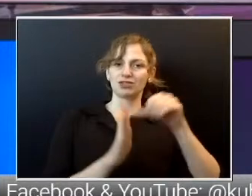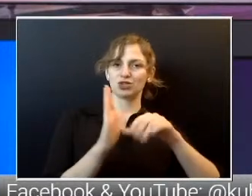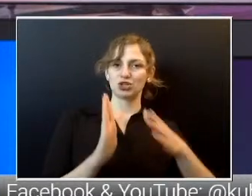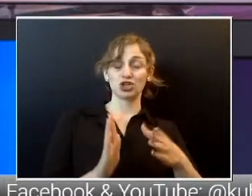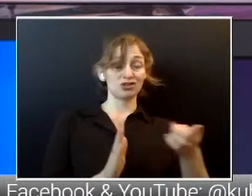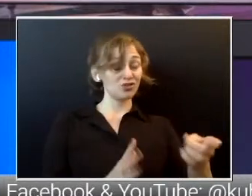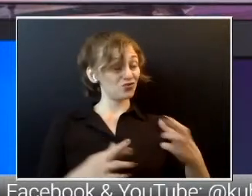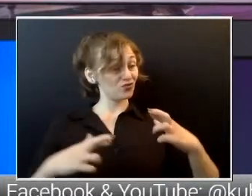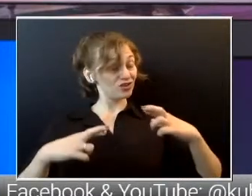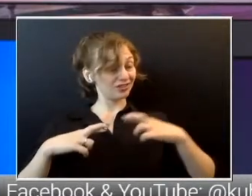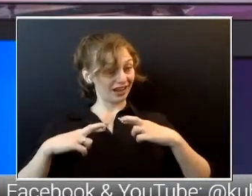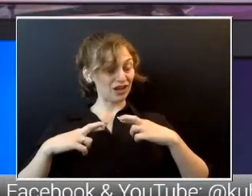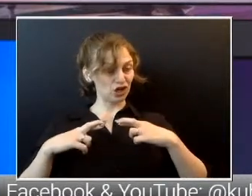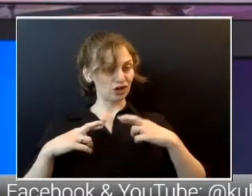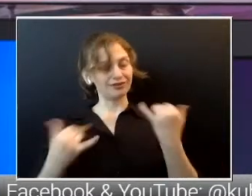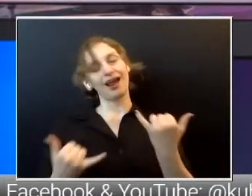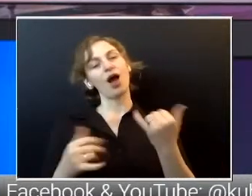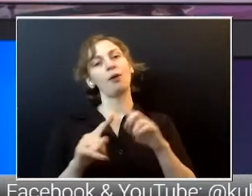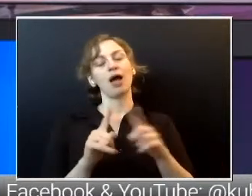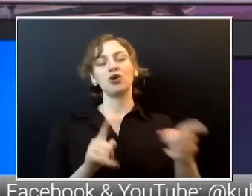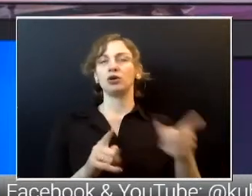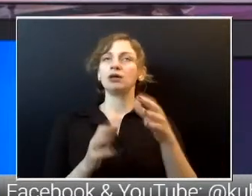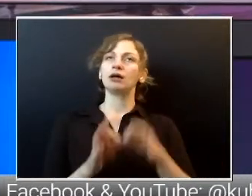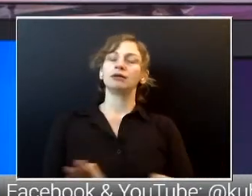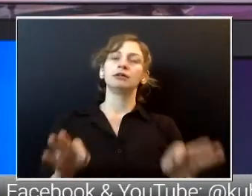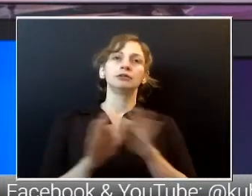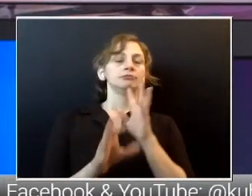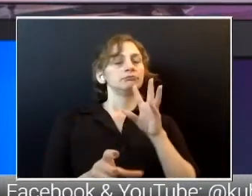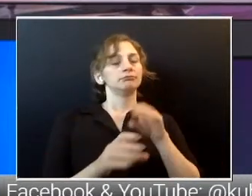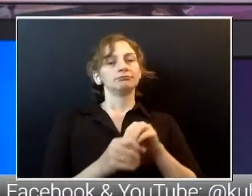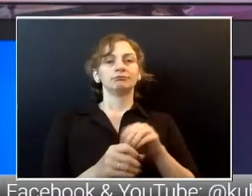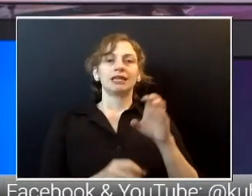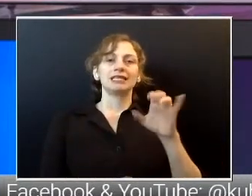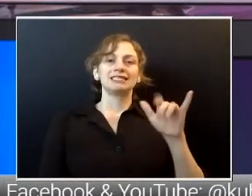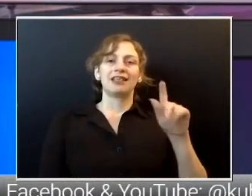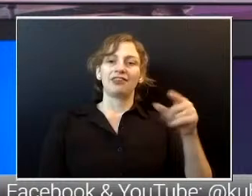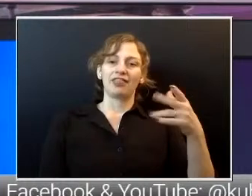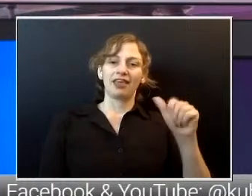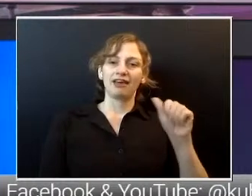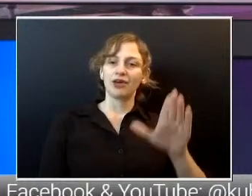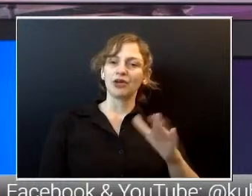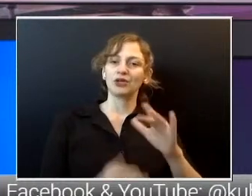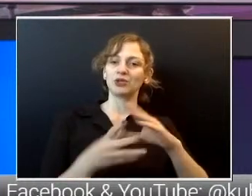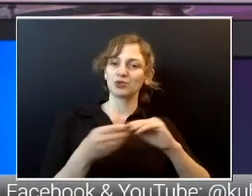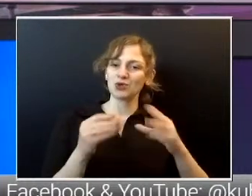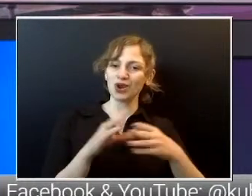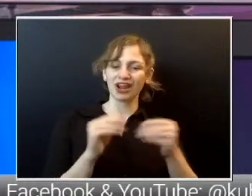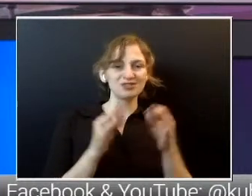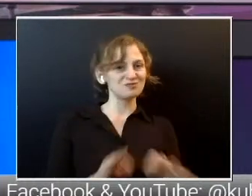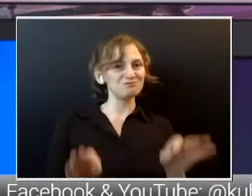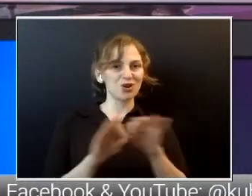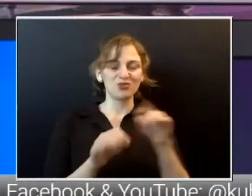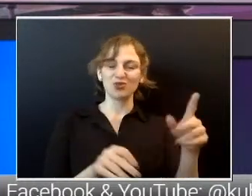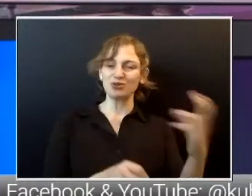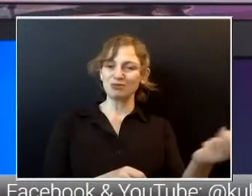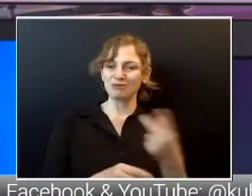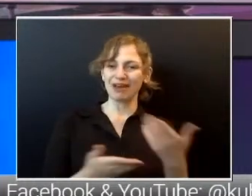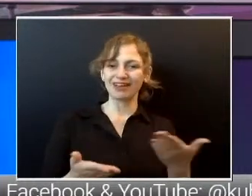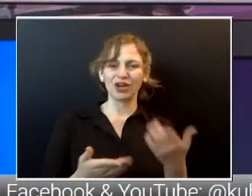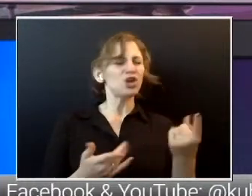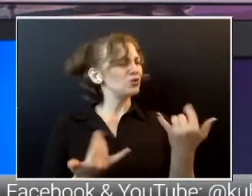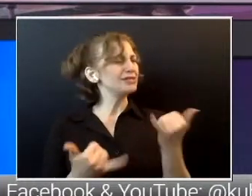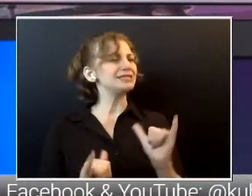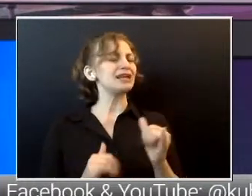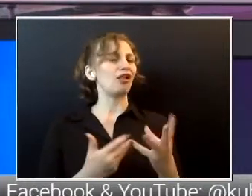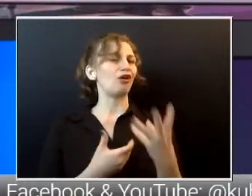important role in Cynthia's story. It was really important to Cynthia to have you back here, and you're still here in various roles at the health system, so thank you. Well,